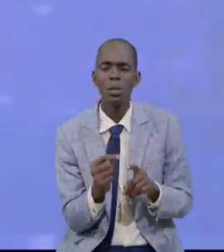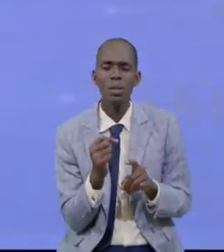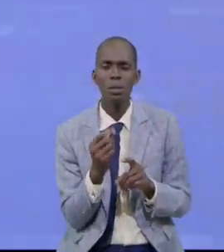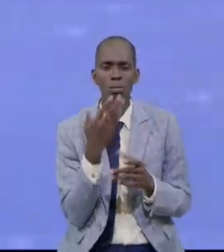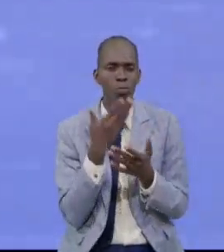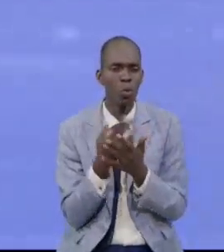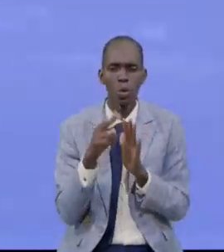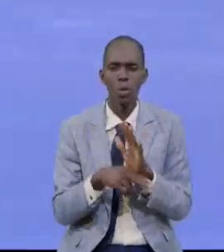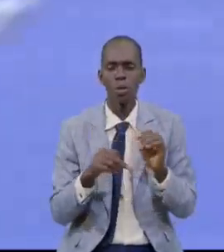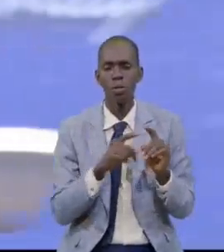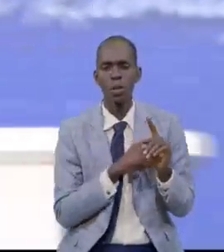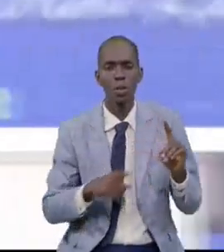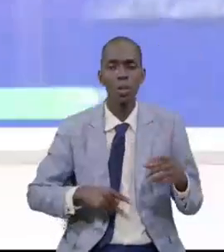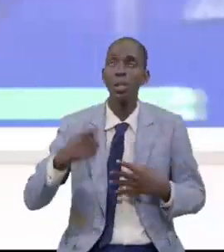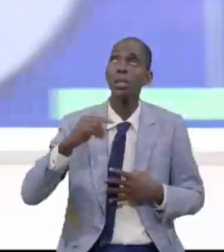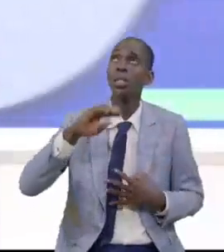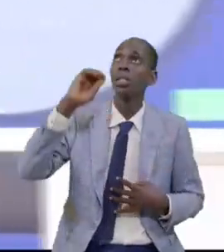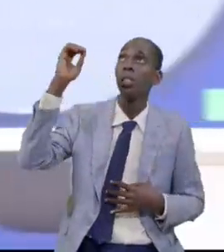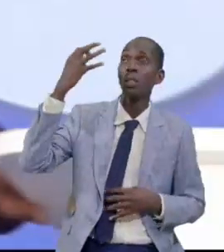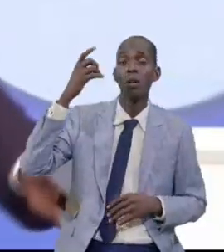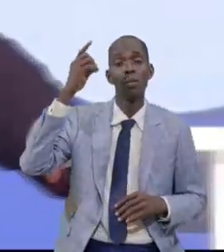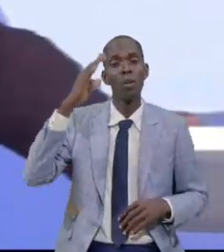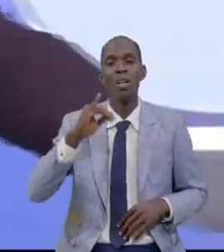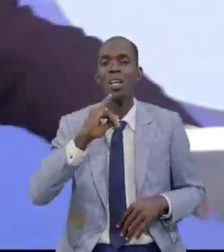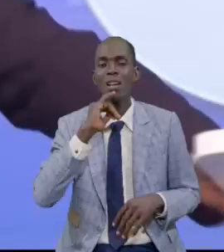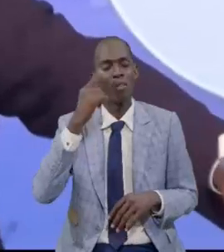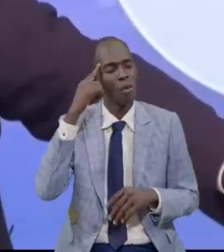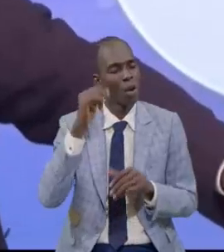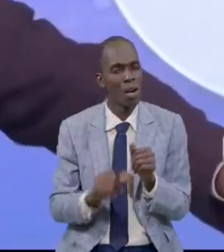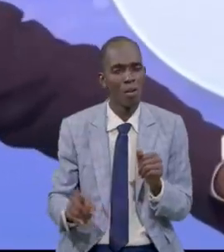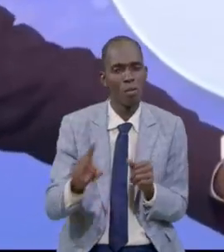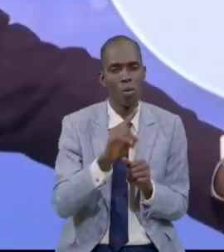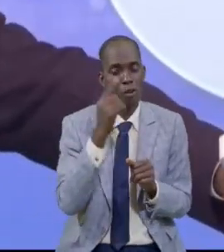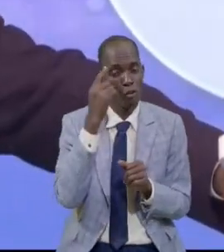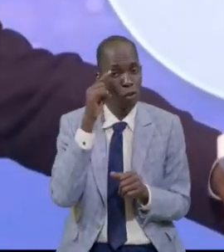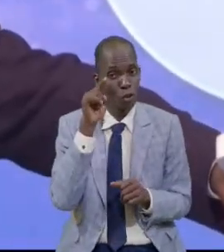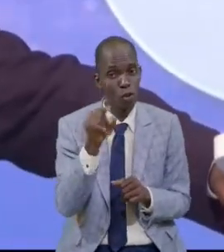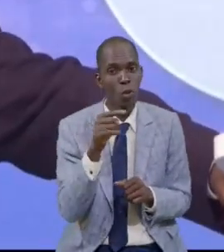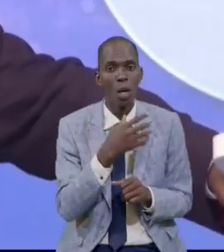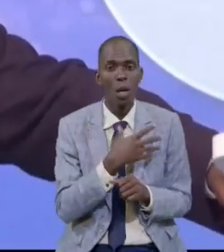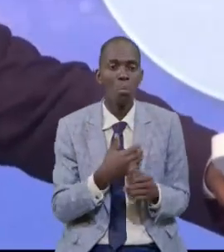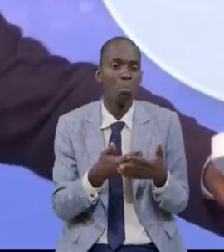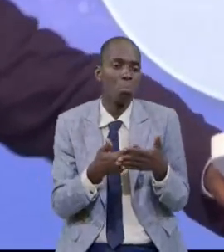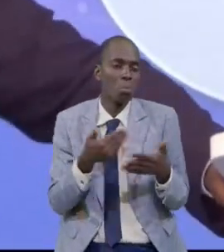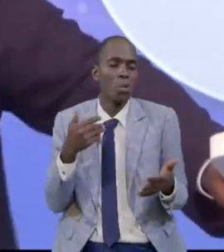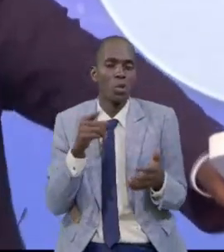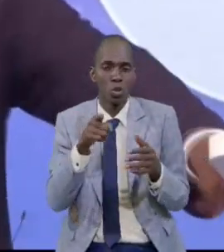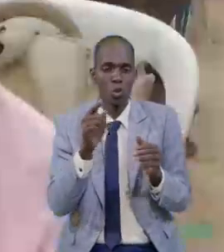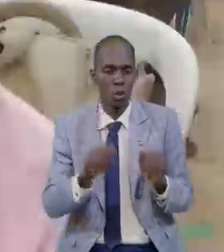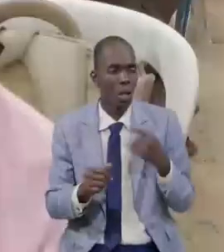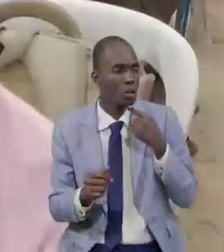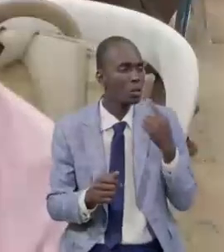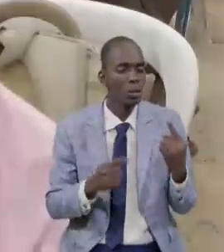Lord is for everyone and is for you. And before you tell others what to do,